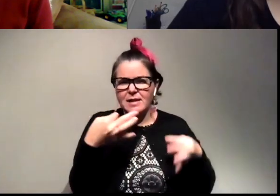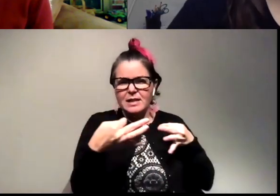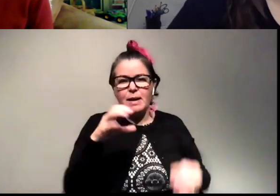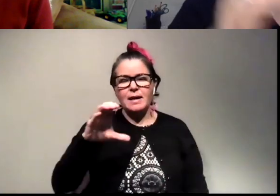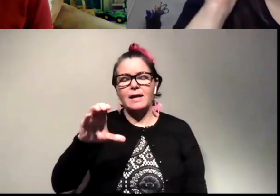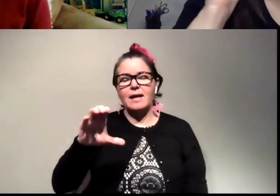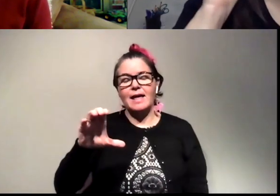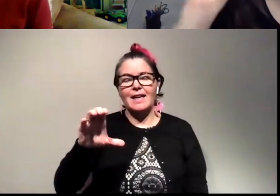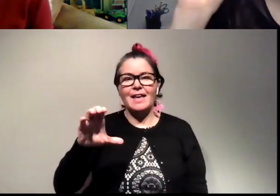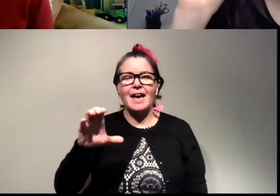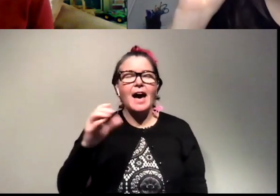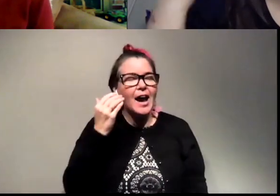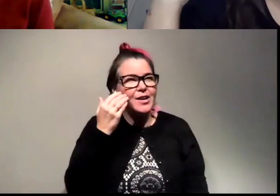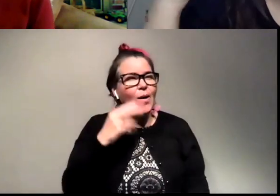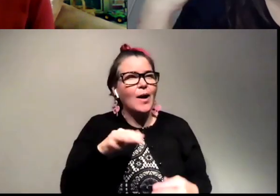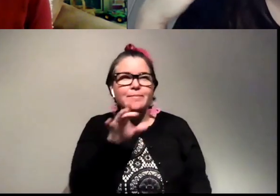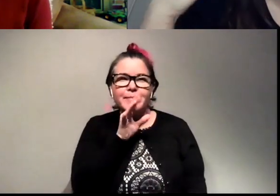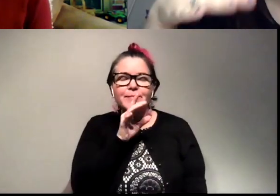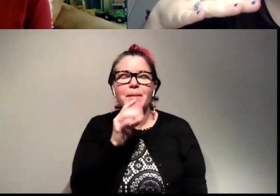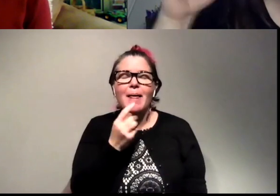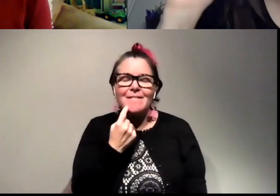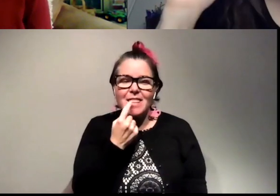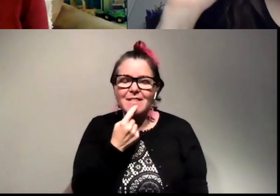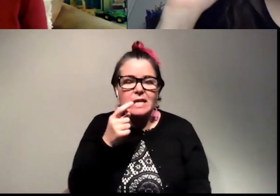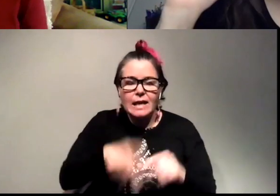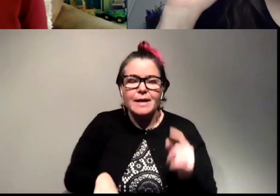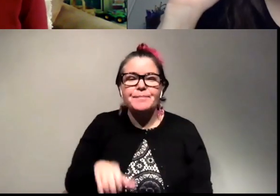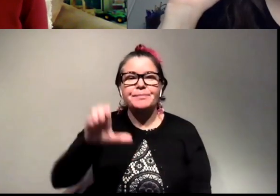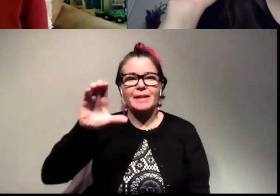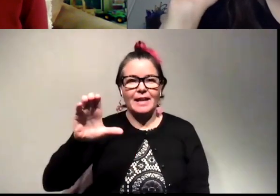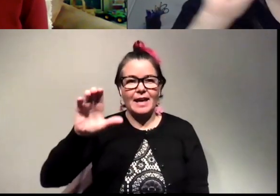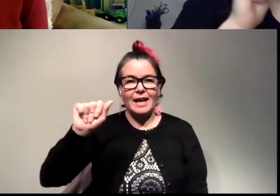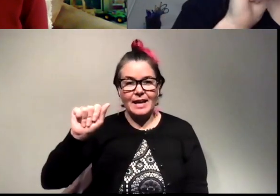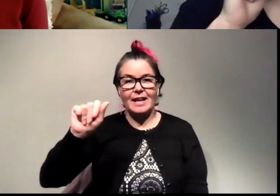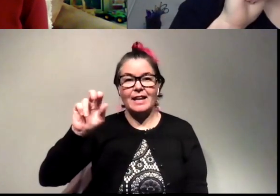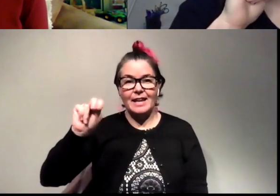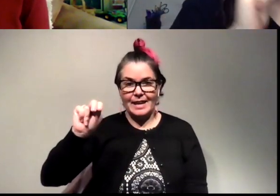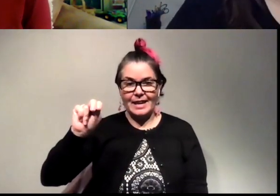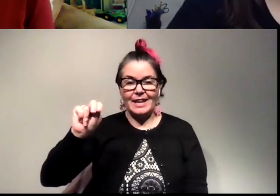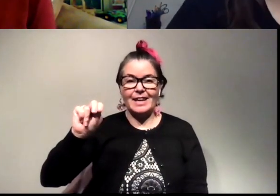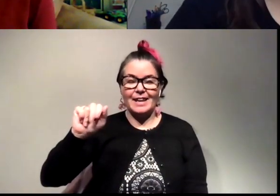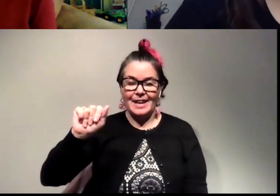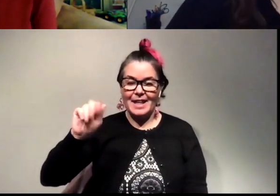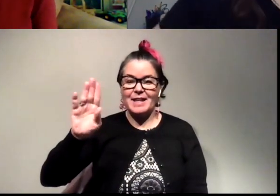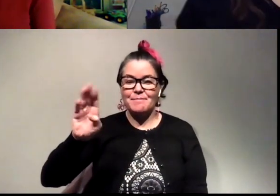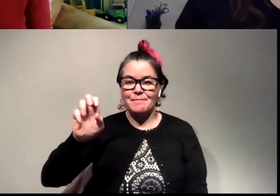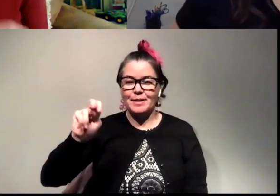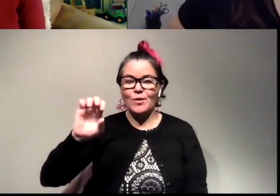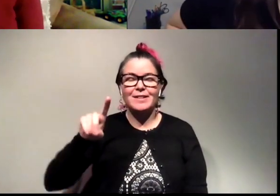my gosh, I know how to say that word, but my mouth currently can't do it. Cannabinoid. What that means?